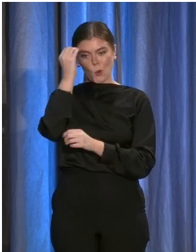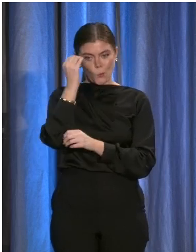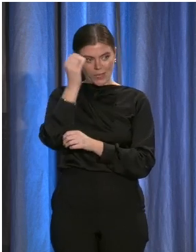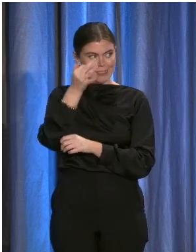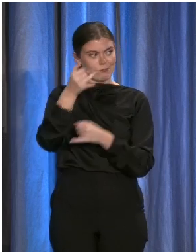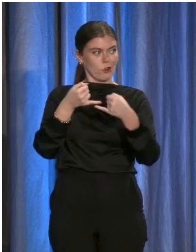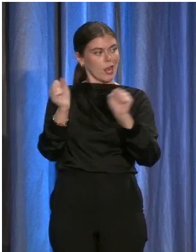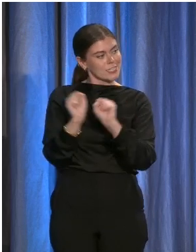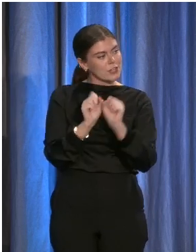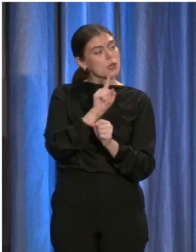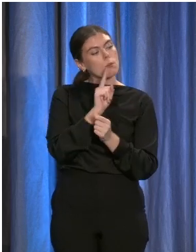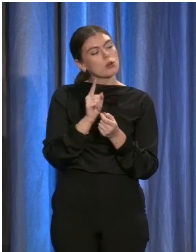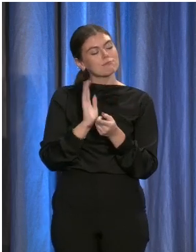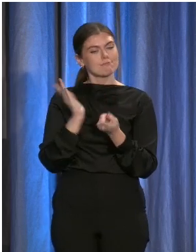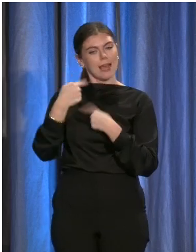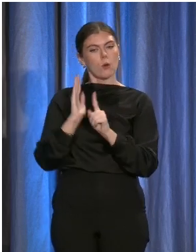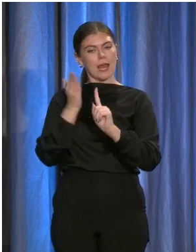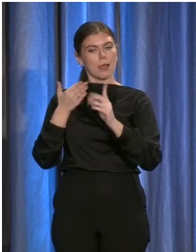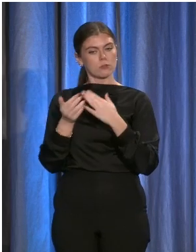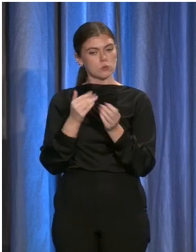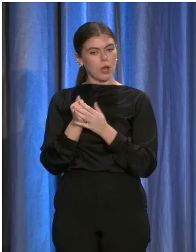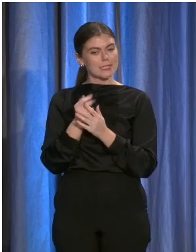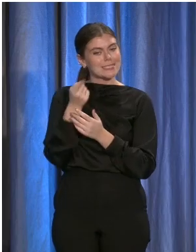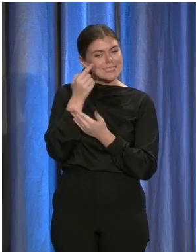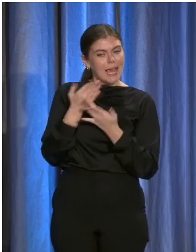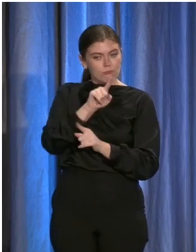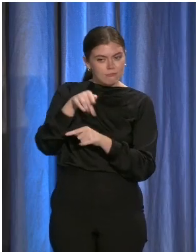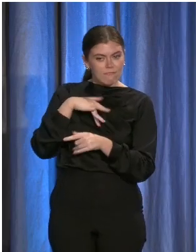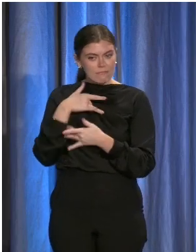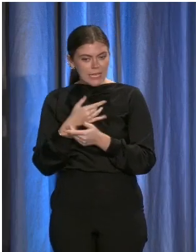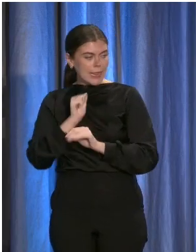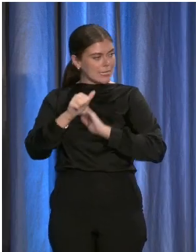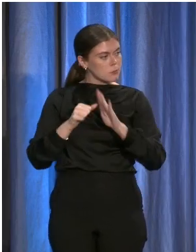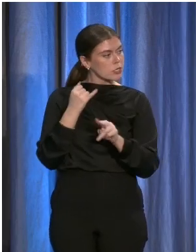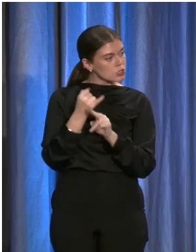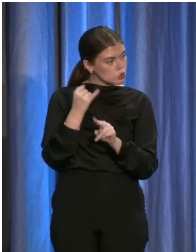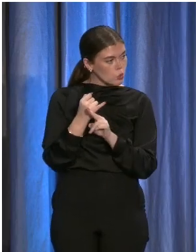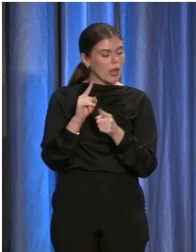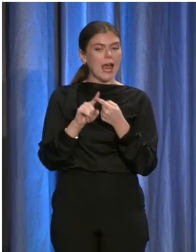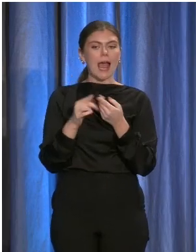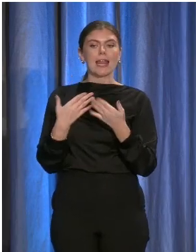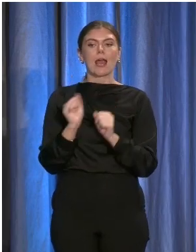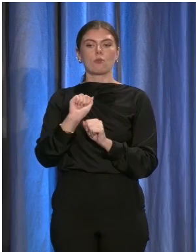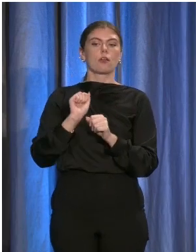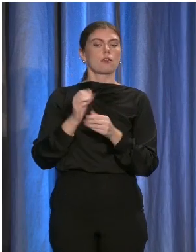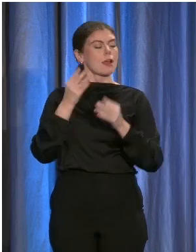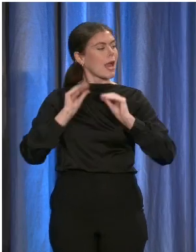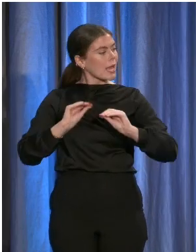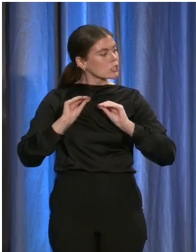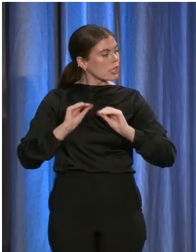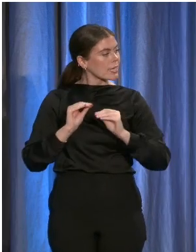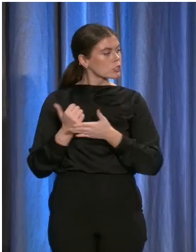frontline services, but we were aiming to get a sense of how they were experiencing school and how their education was